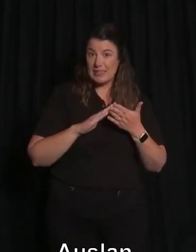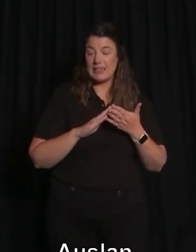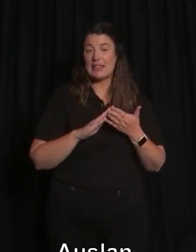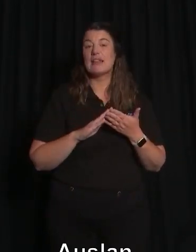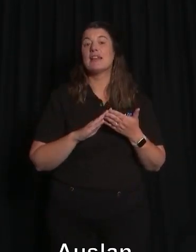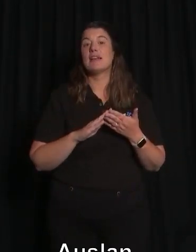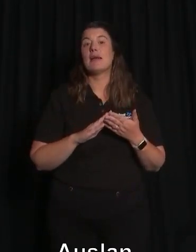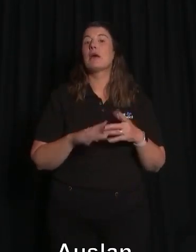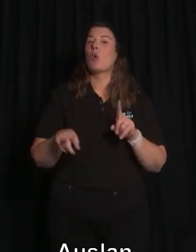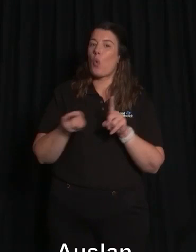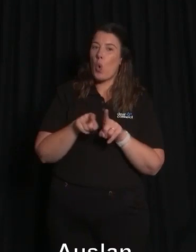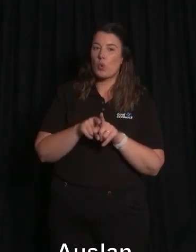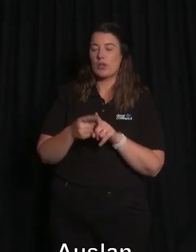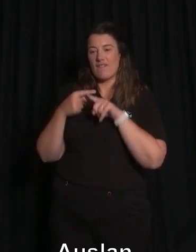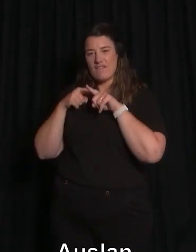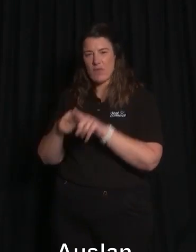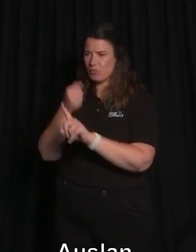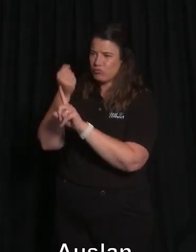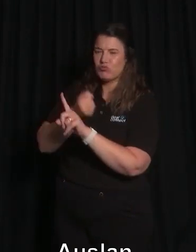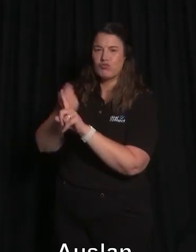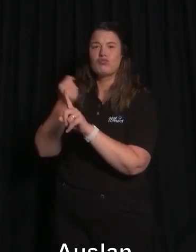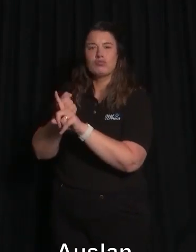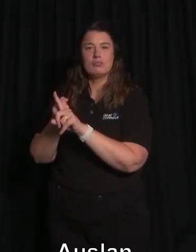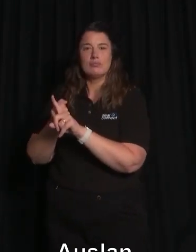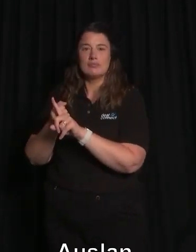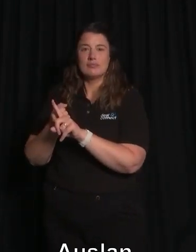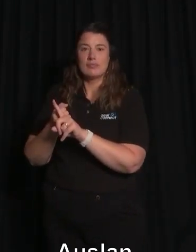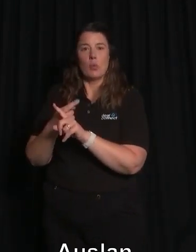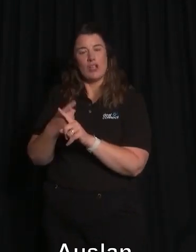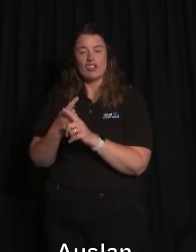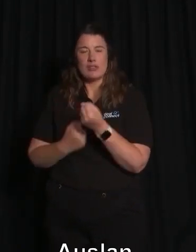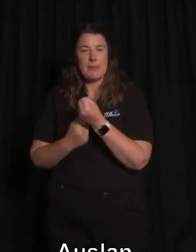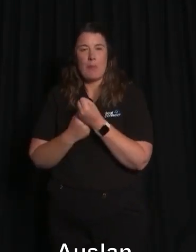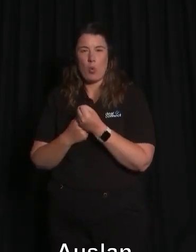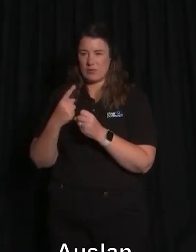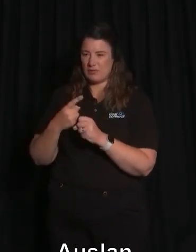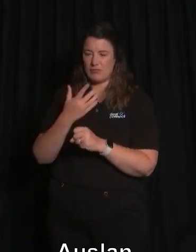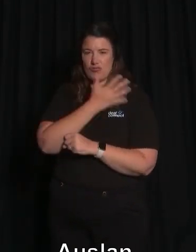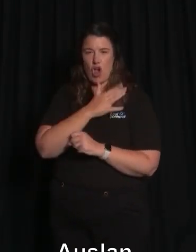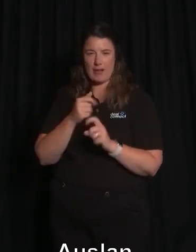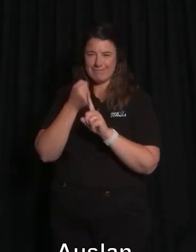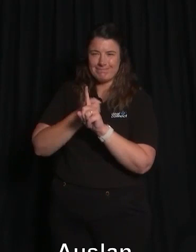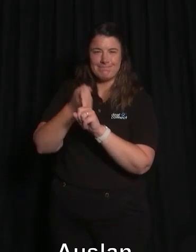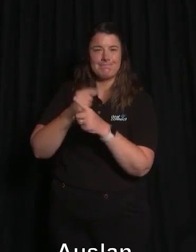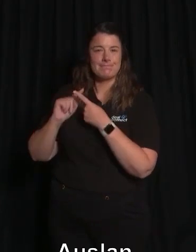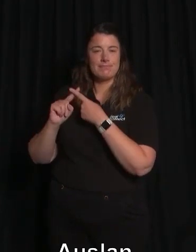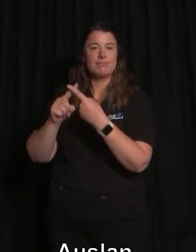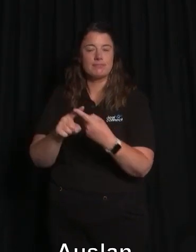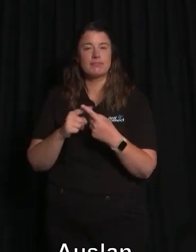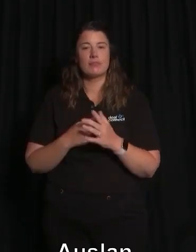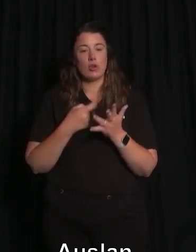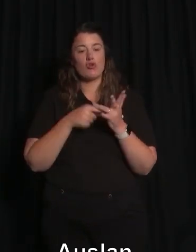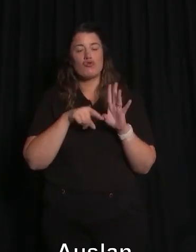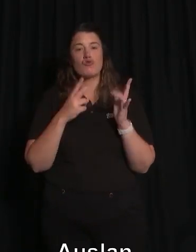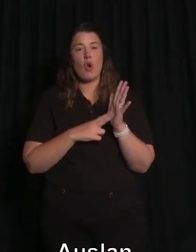staying true to the spirit of activism which has underpinned Pride for so long. The wonderful Robin Kennedy, who